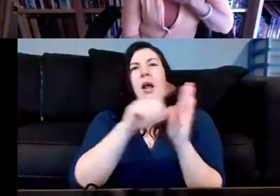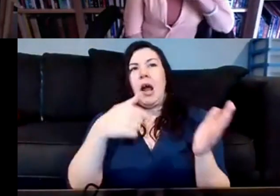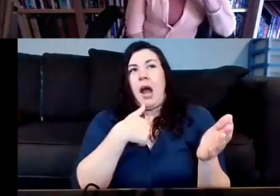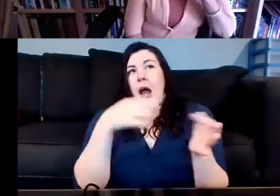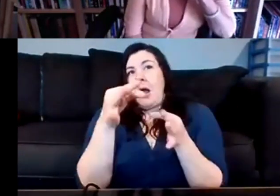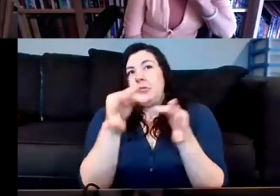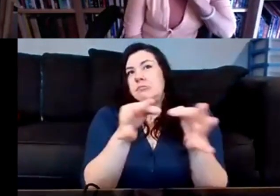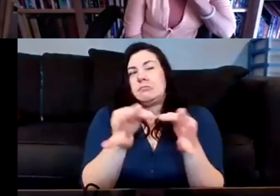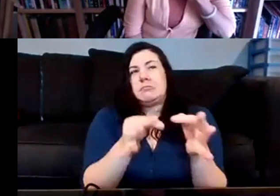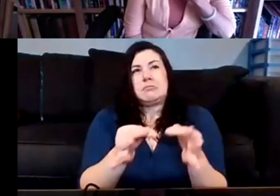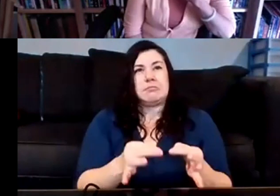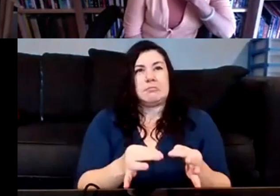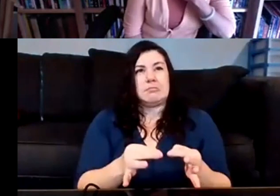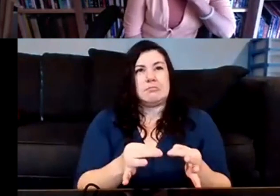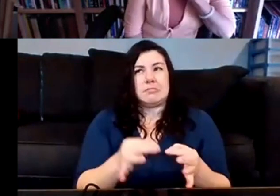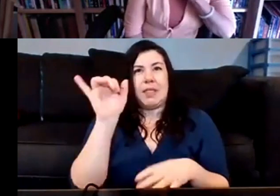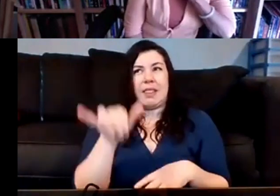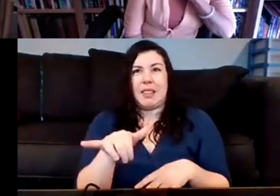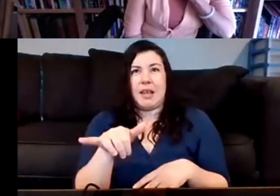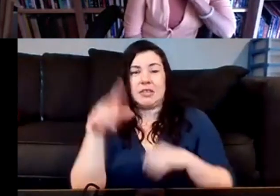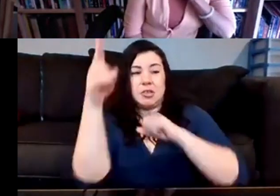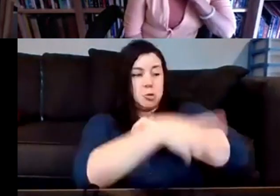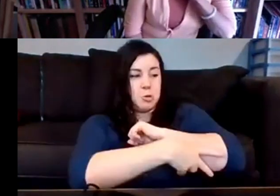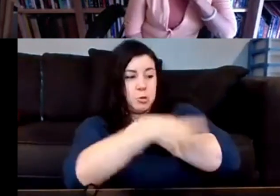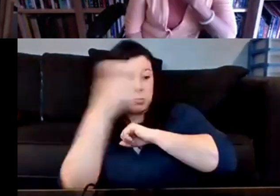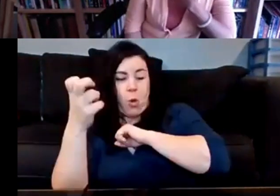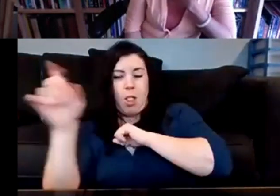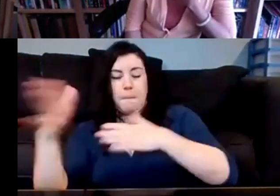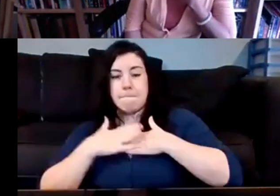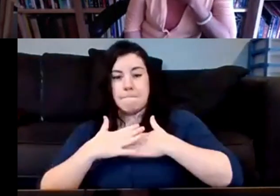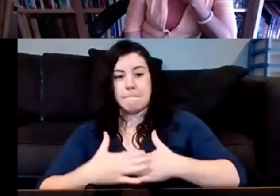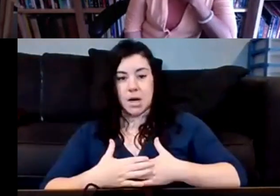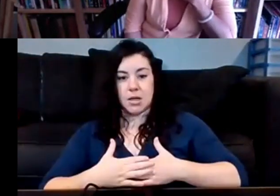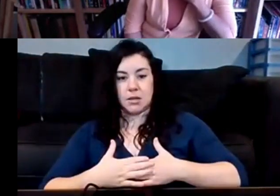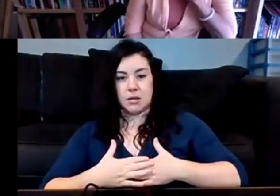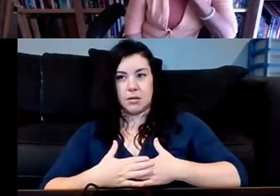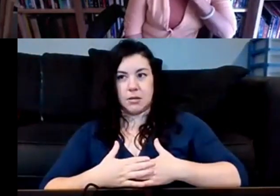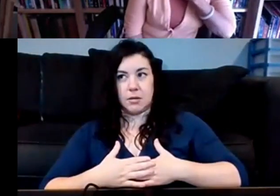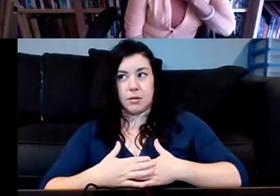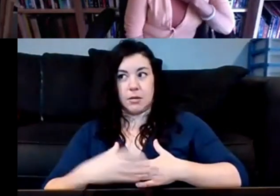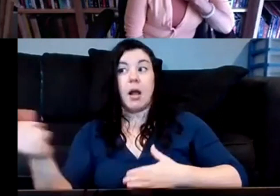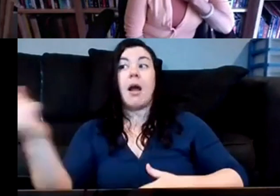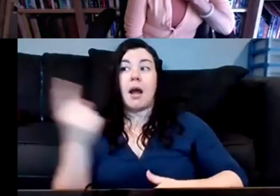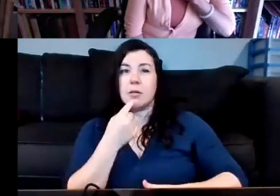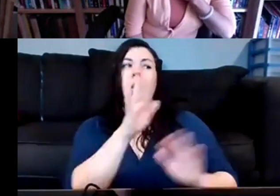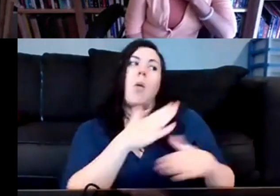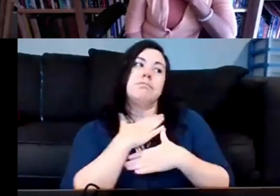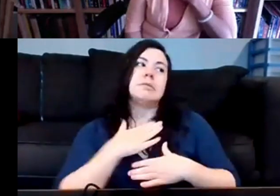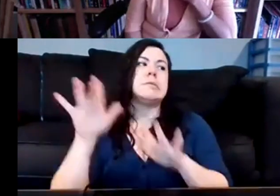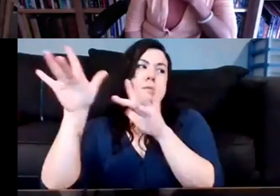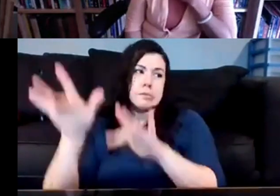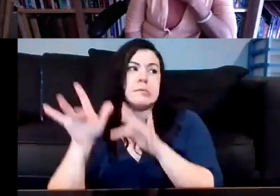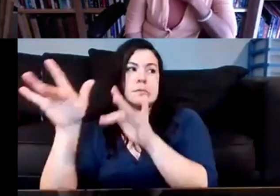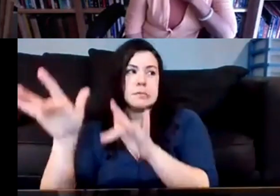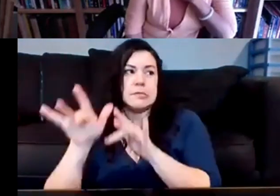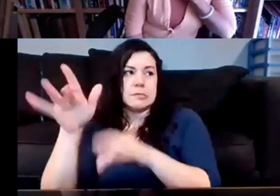as the appropriation of embodiment, where you are asked to empathize with that person